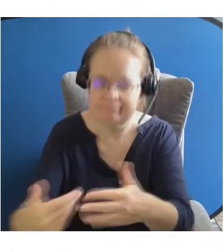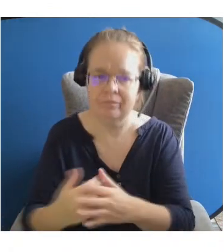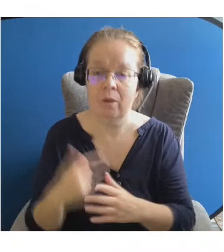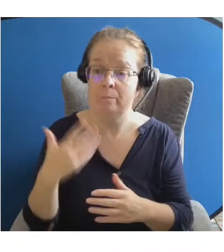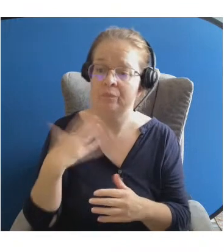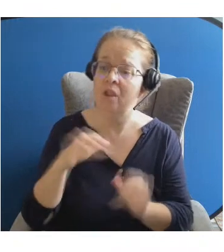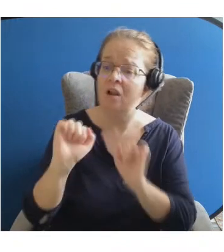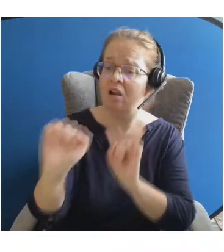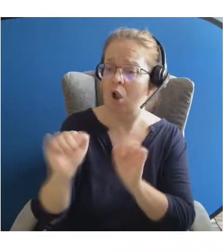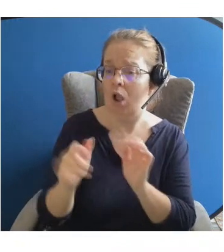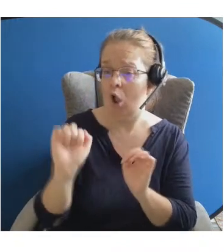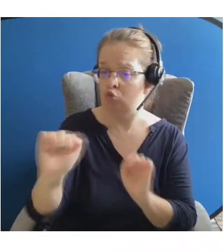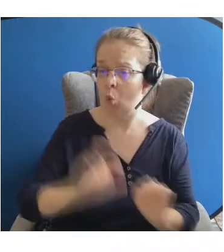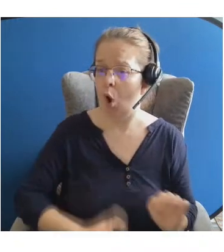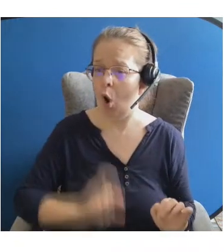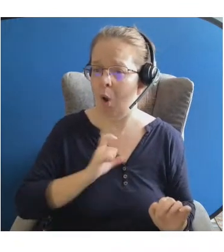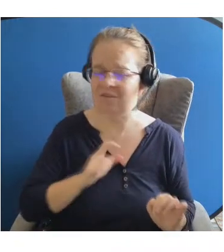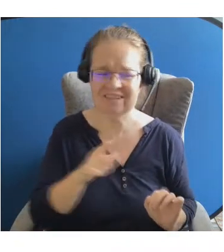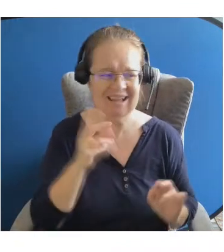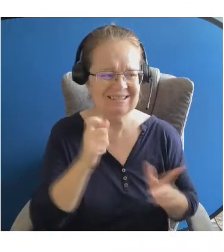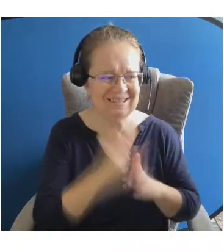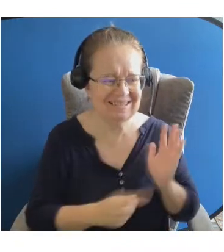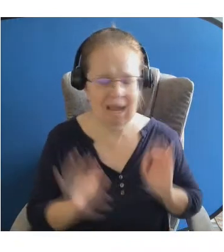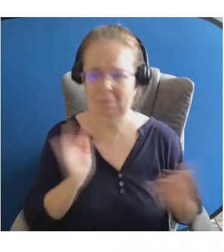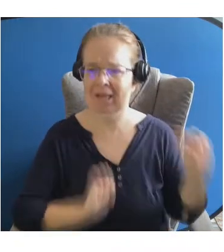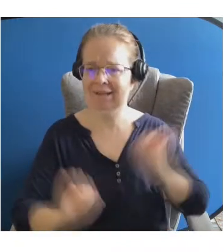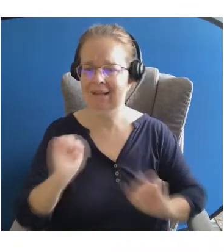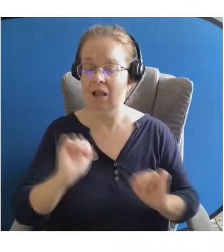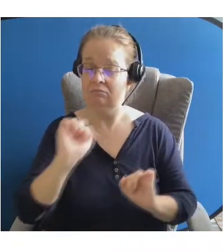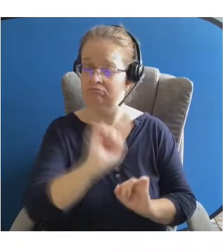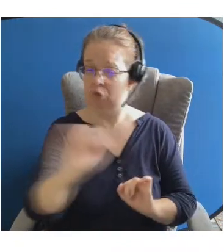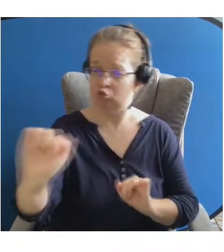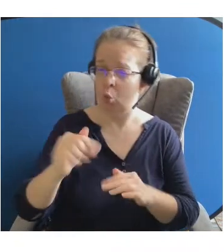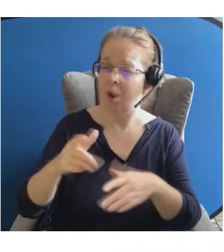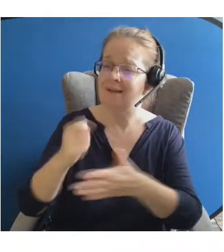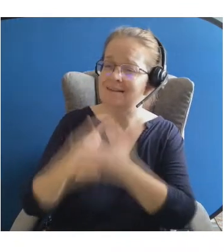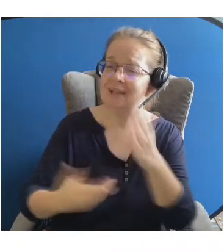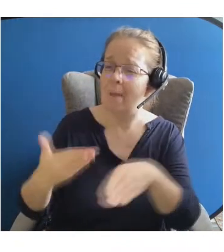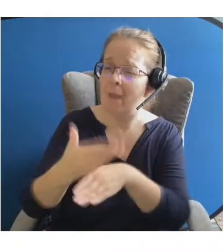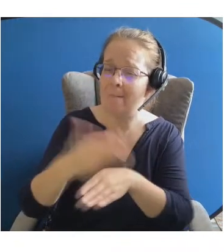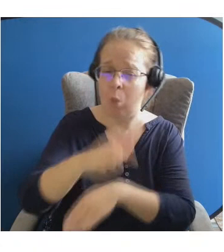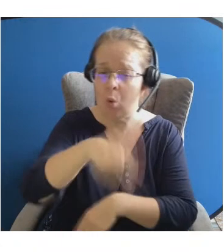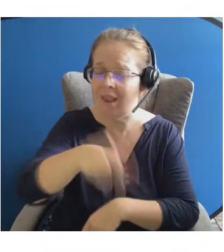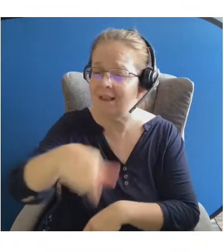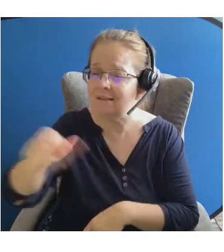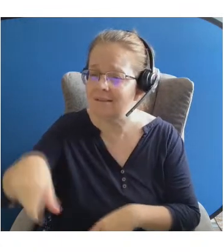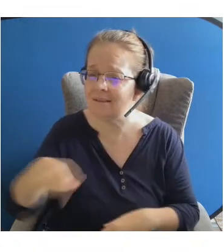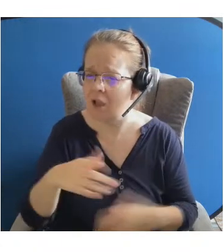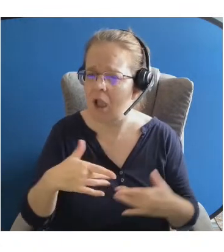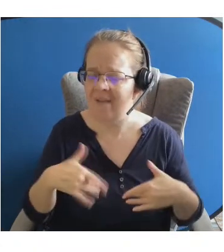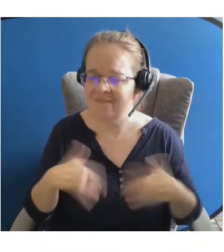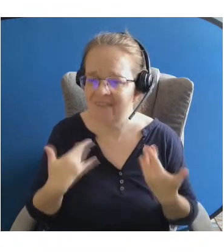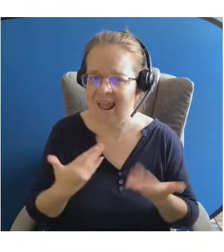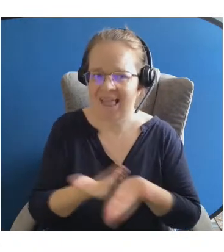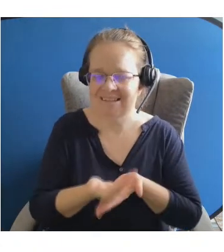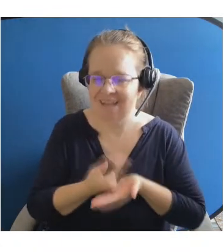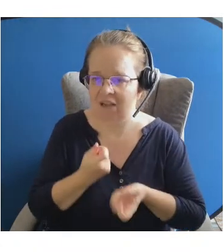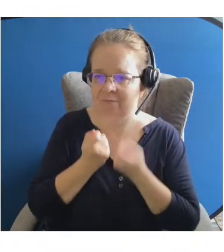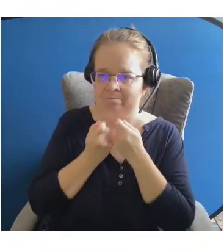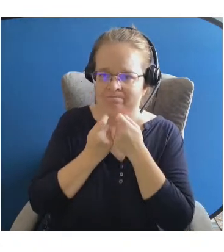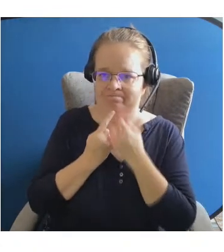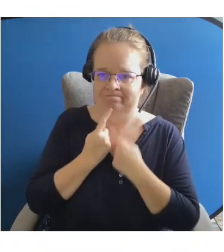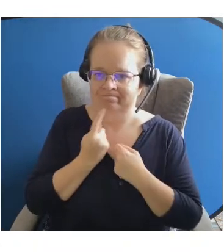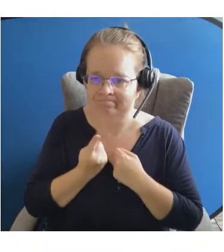their confidence of their disabled employees, so that they feel safe to share and